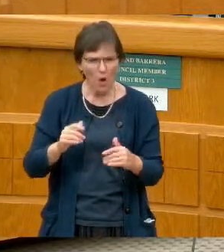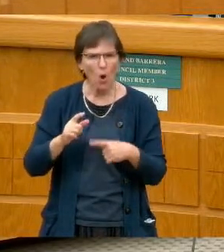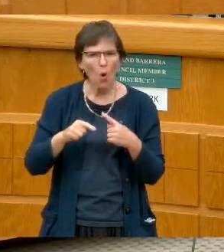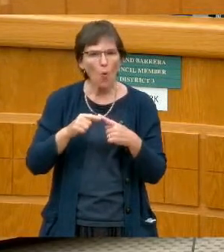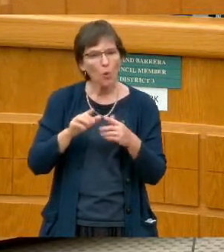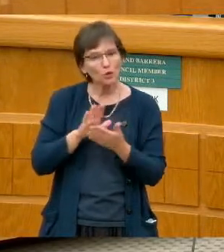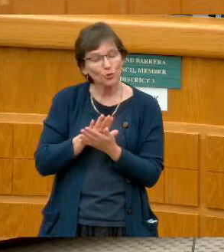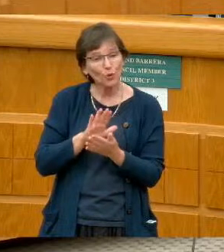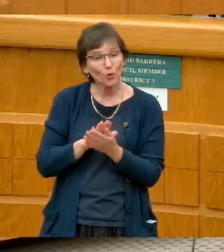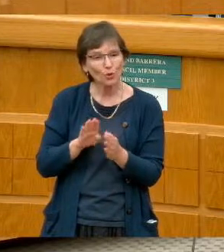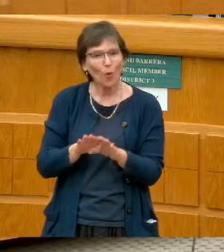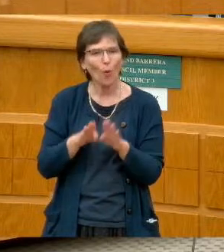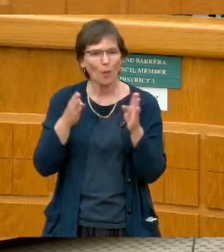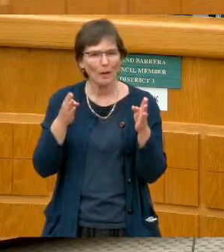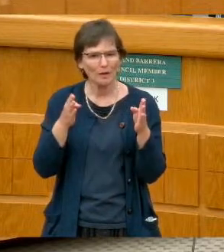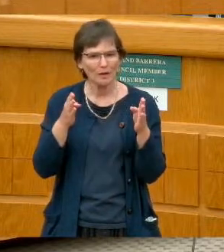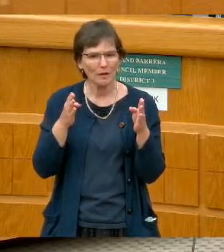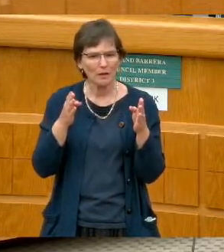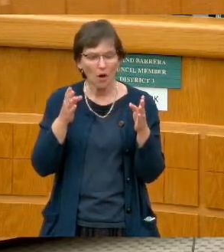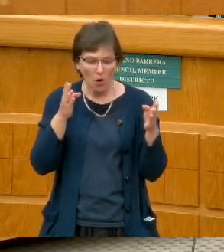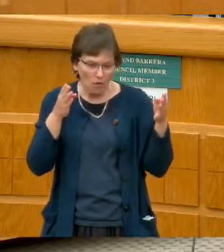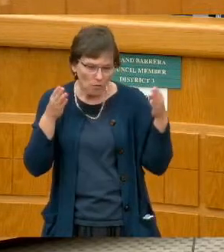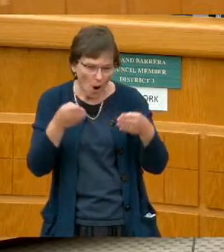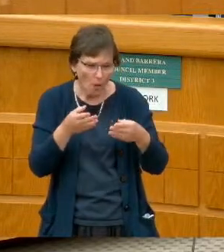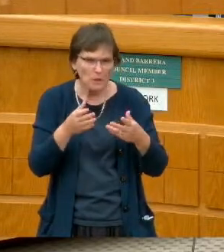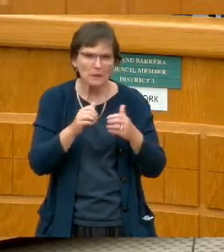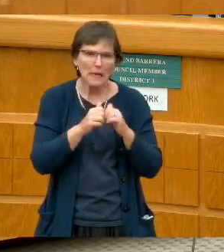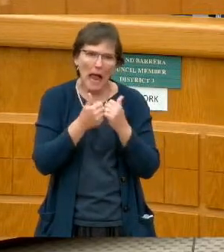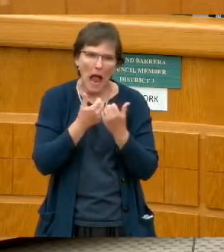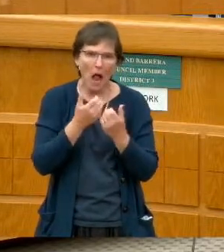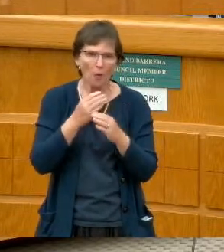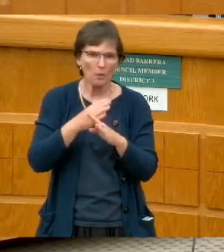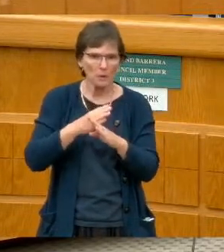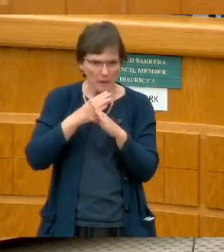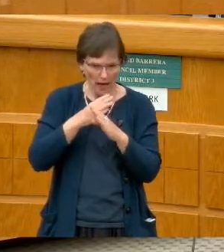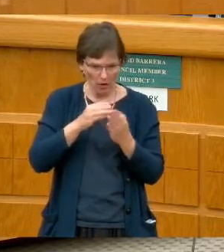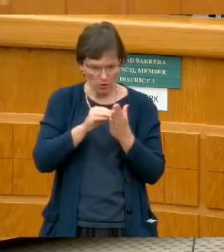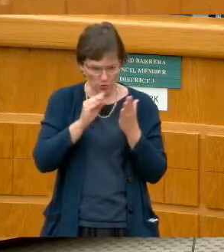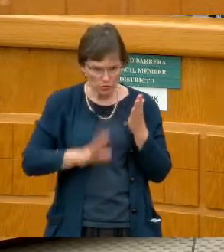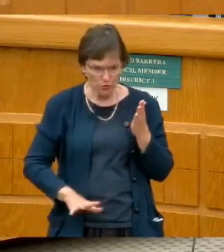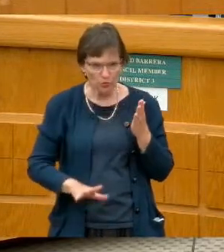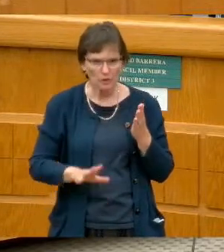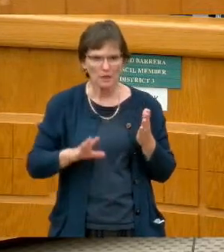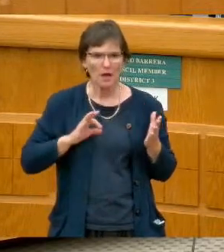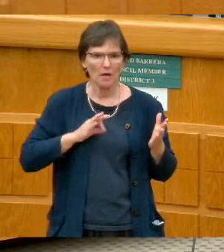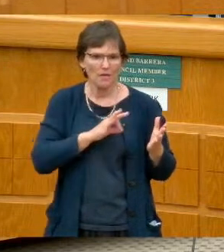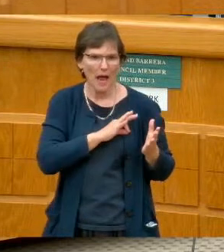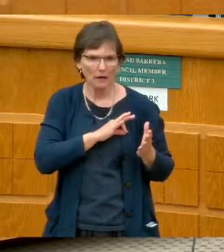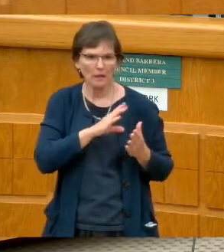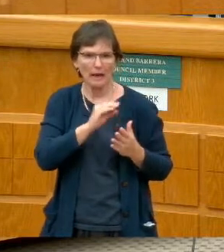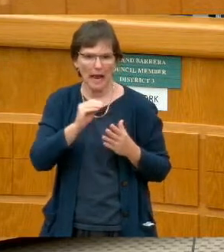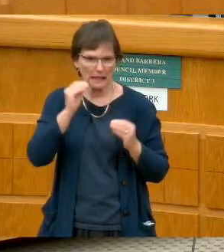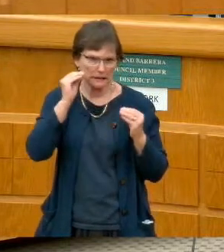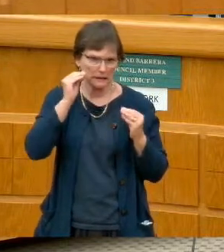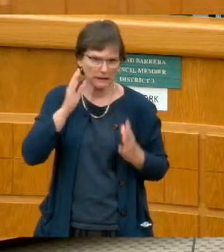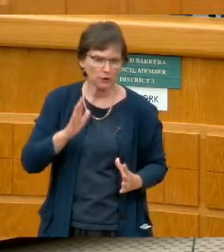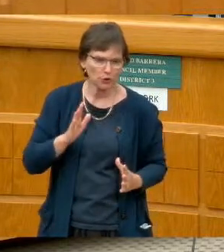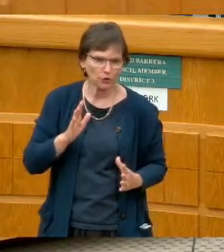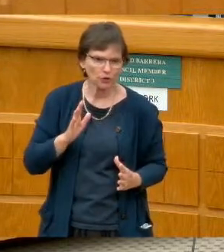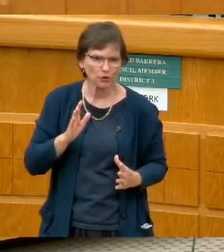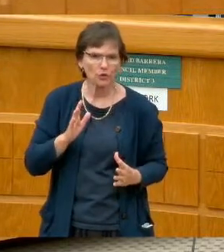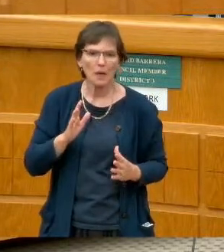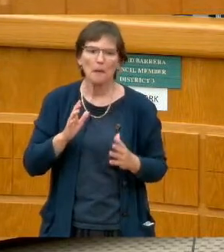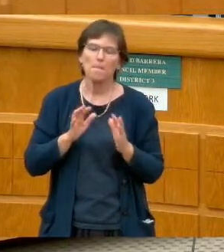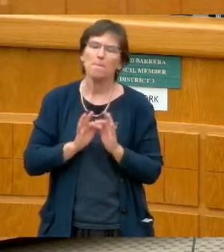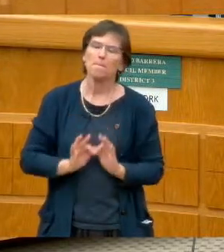our students, our staff, and our faculty. A good place to start is by each one of us taking every precaution to keep